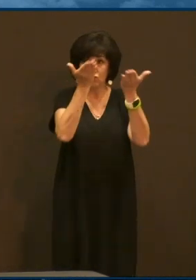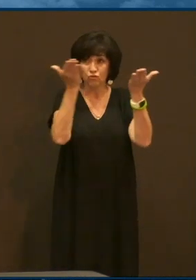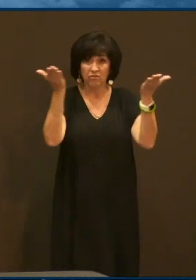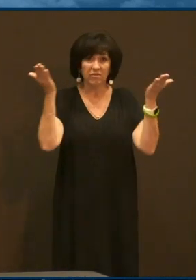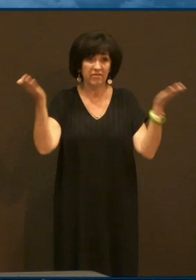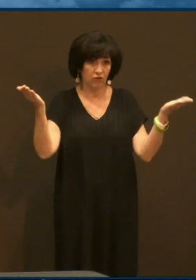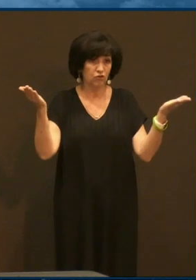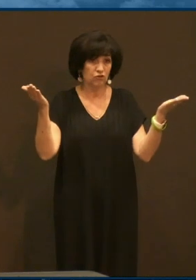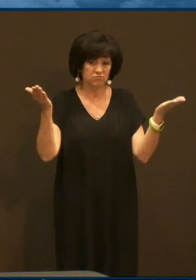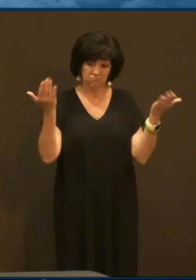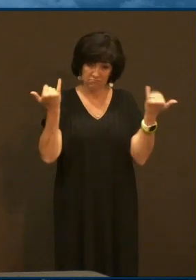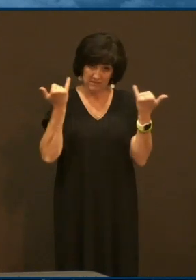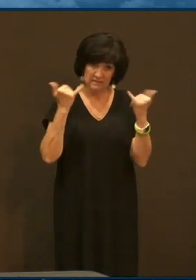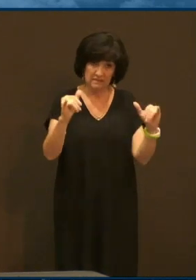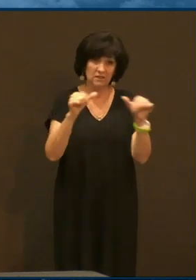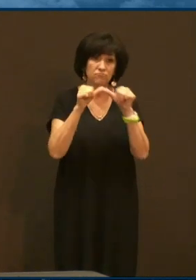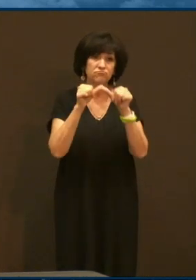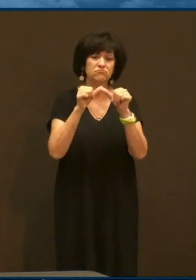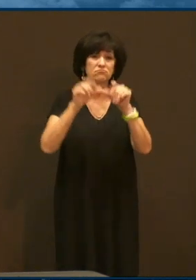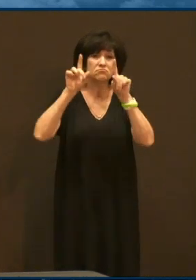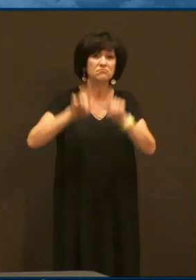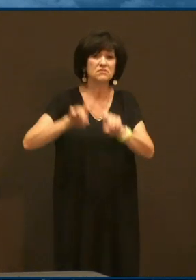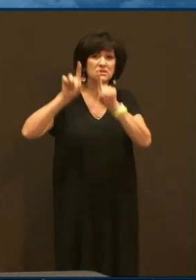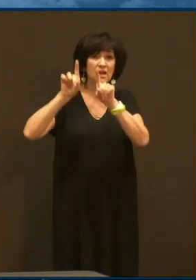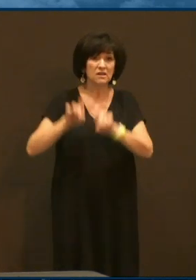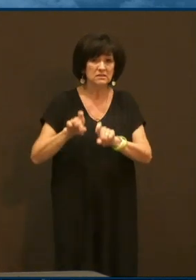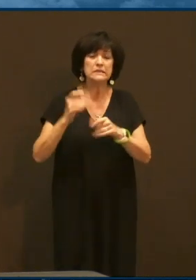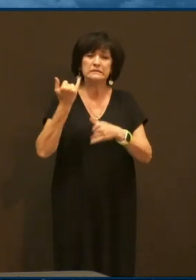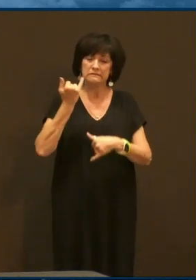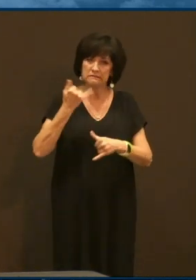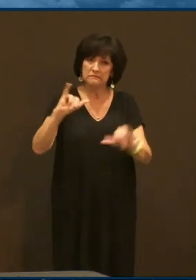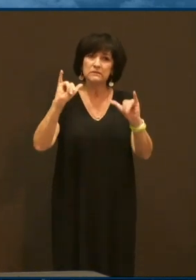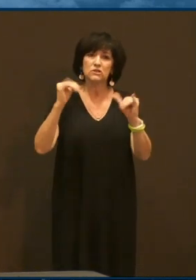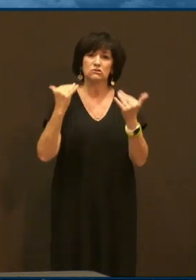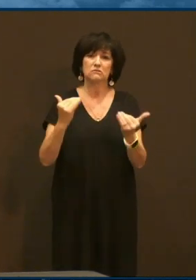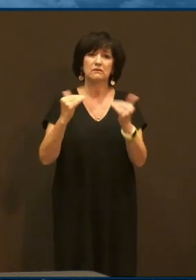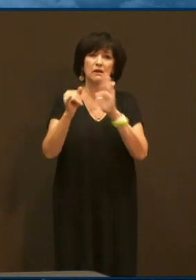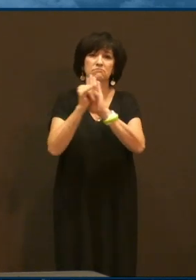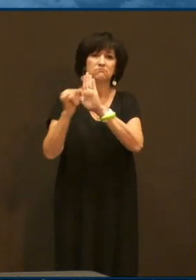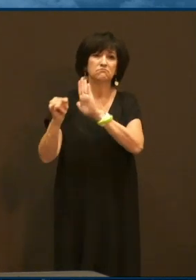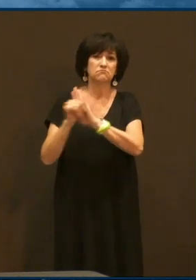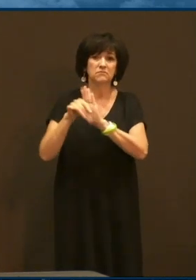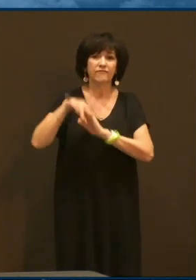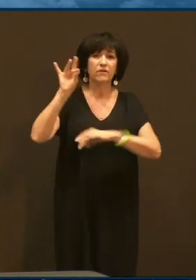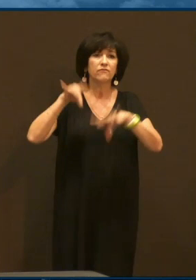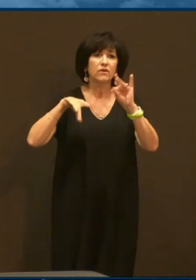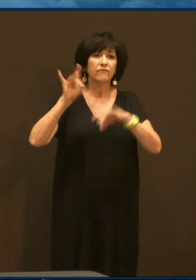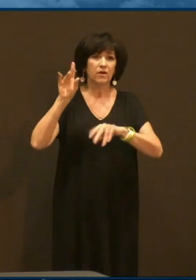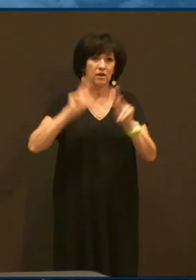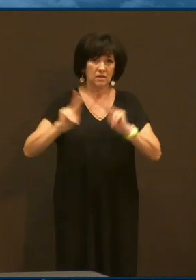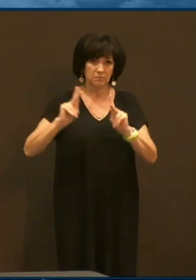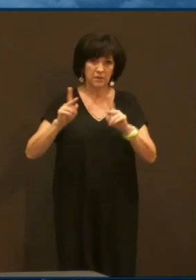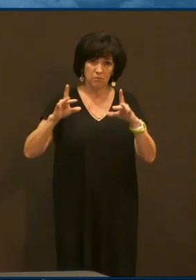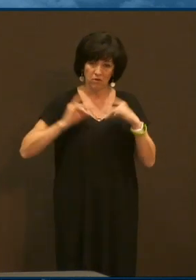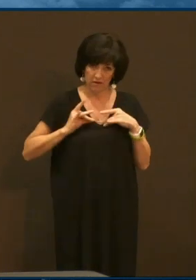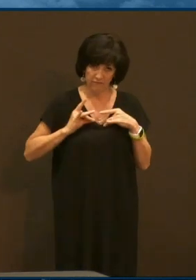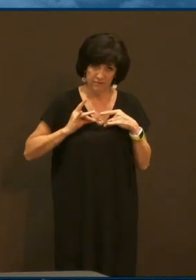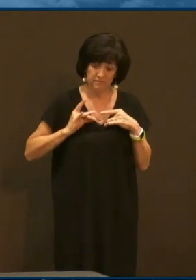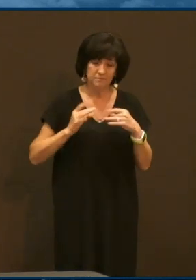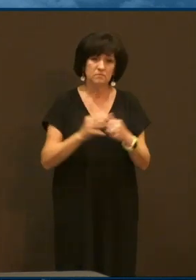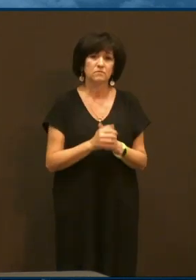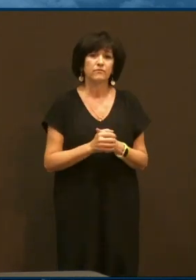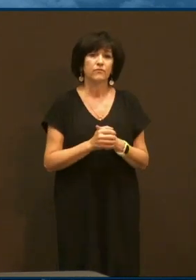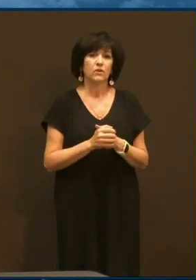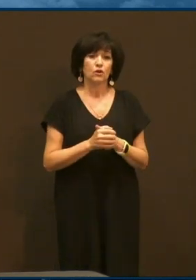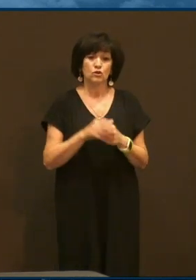are COVID-19 positive, and if you're exposed to it, you're likely to get it as well, the virus,